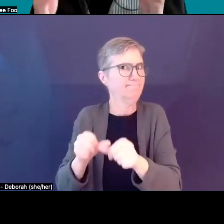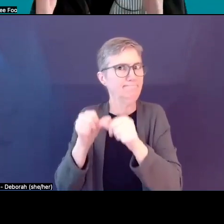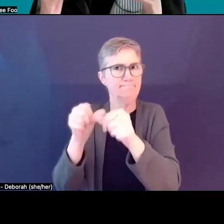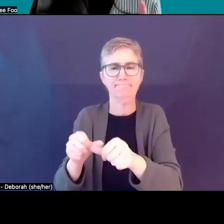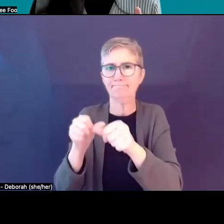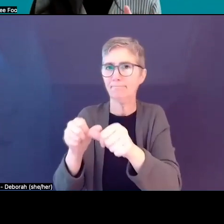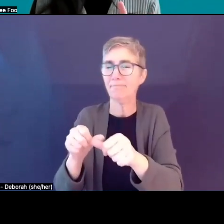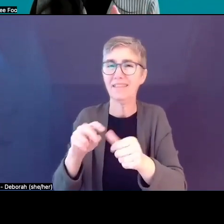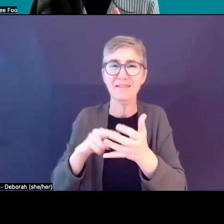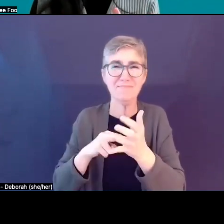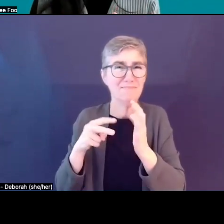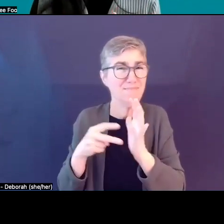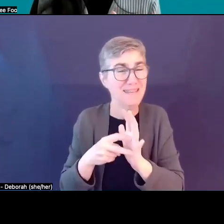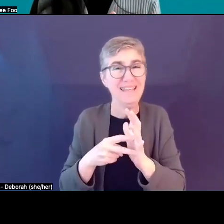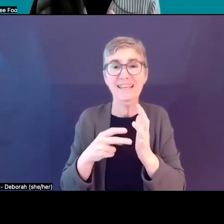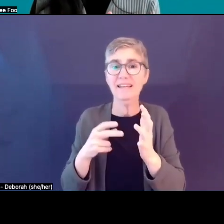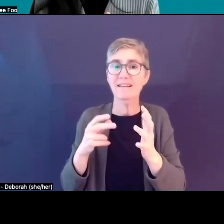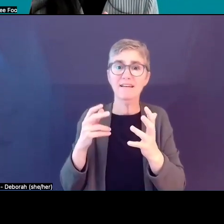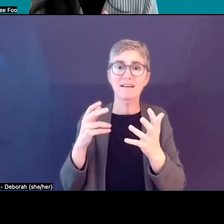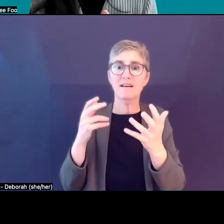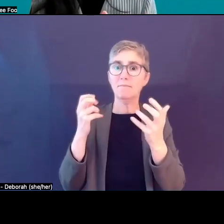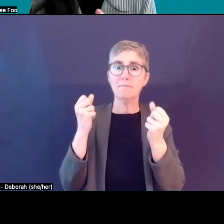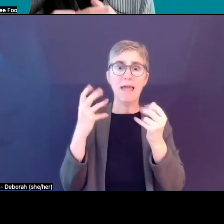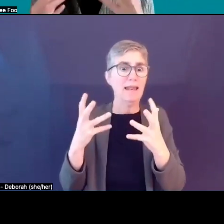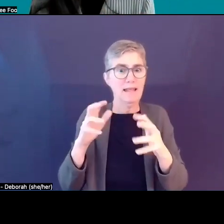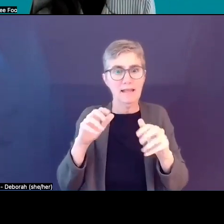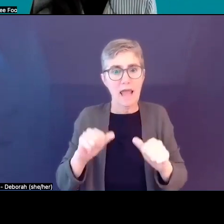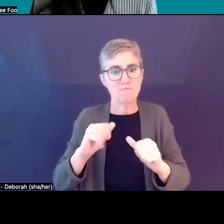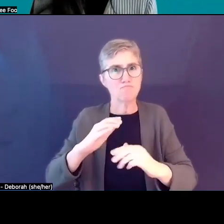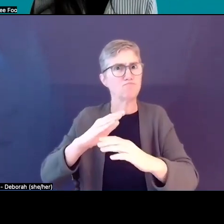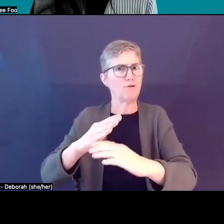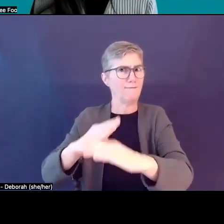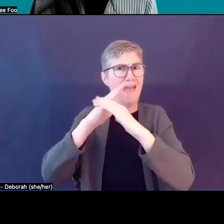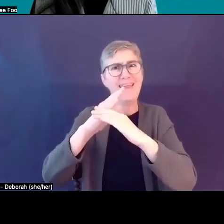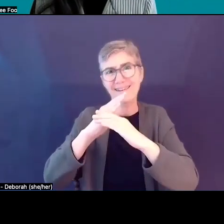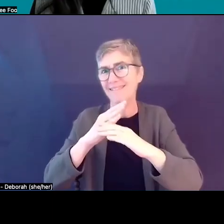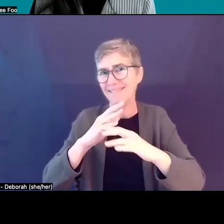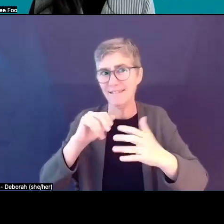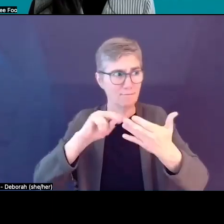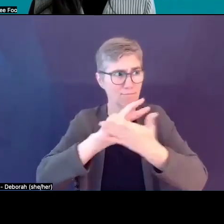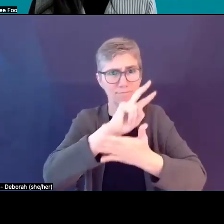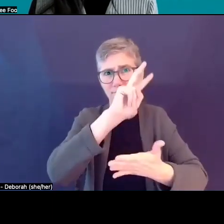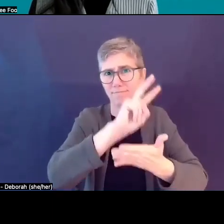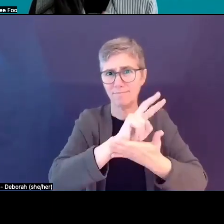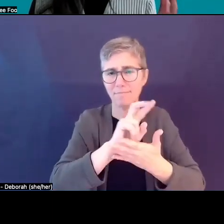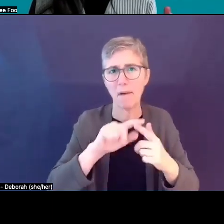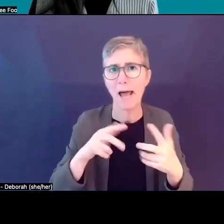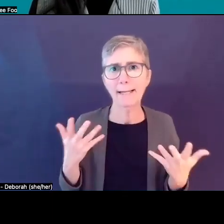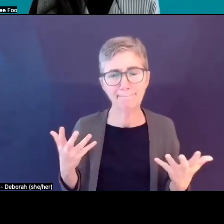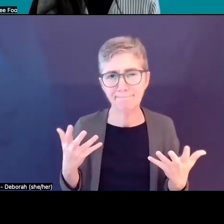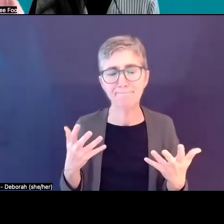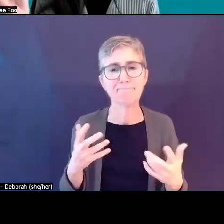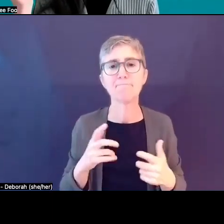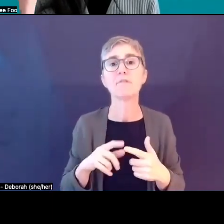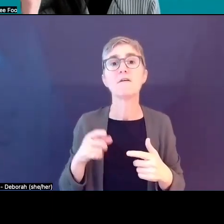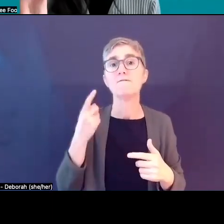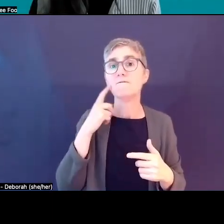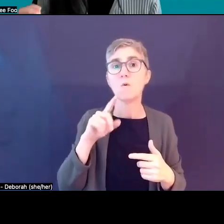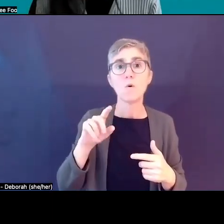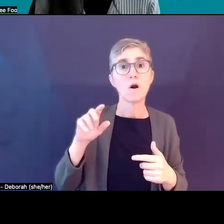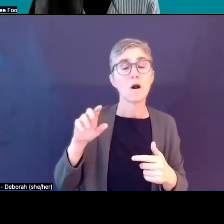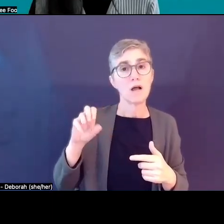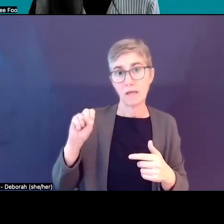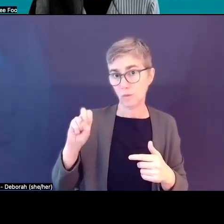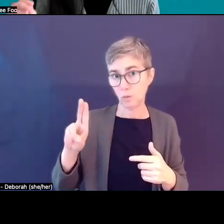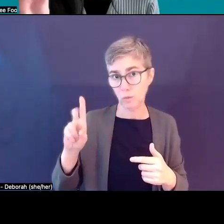in preventable inpatient costs. The pattern is similar for substance use disorders, for opioid use disorder, where